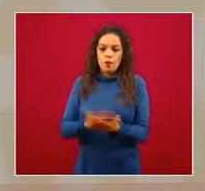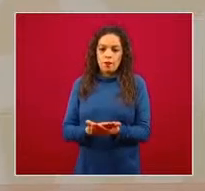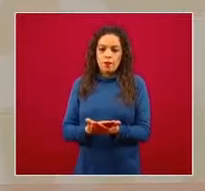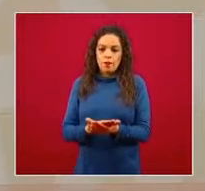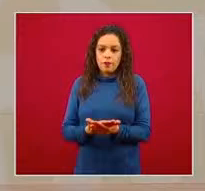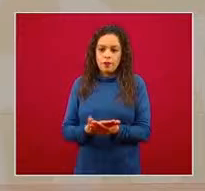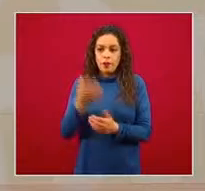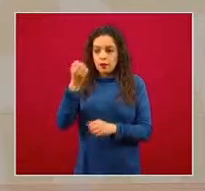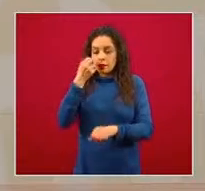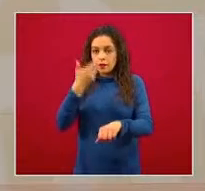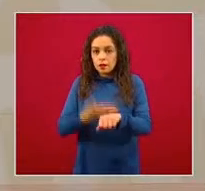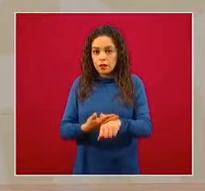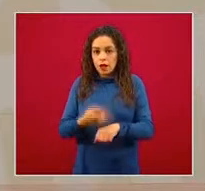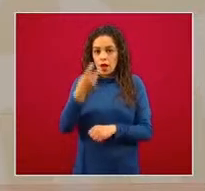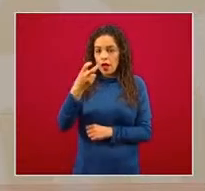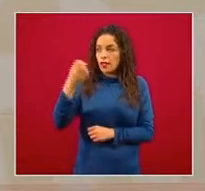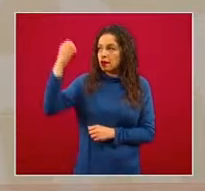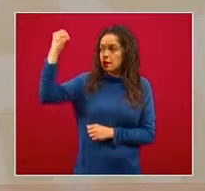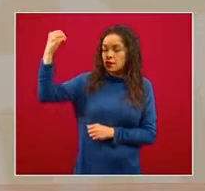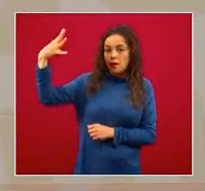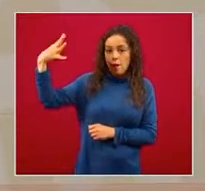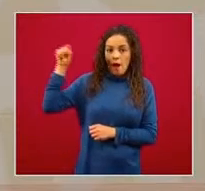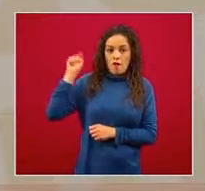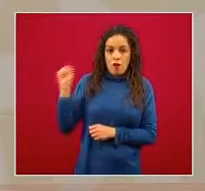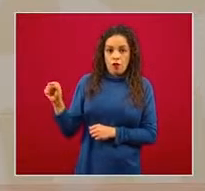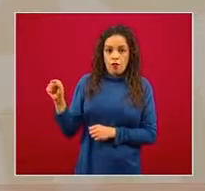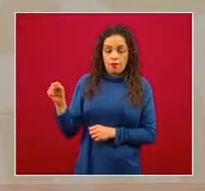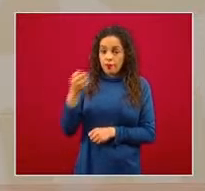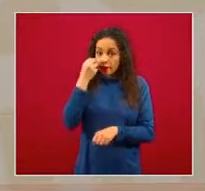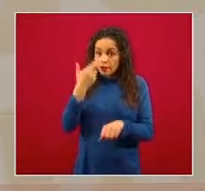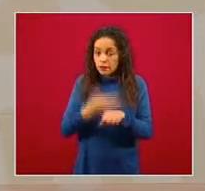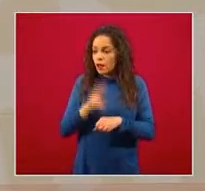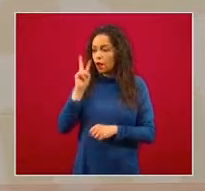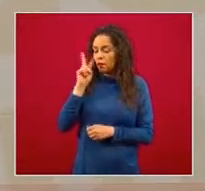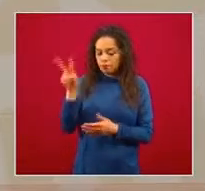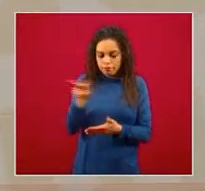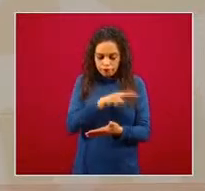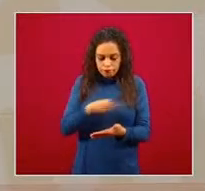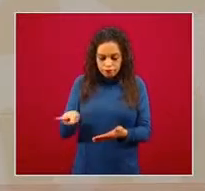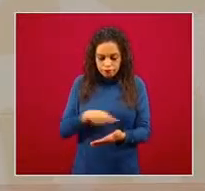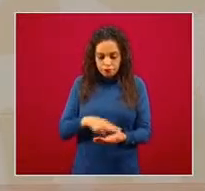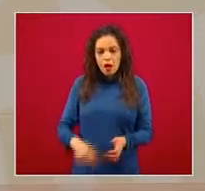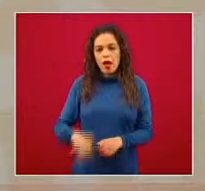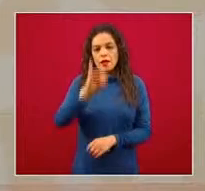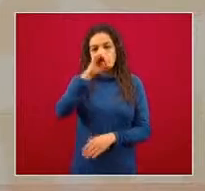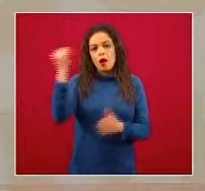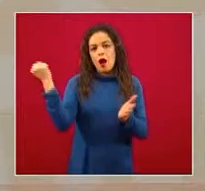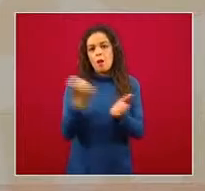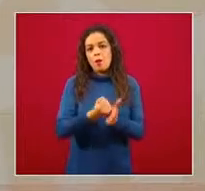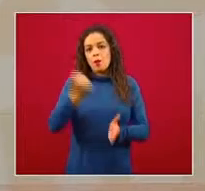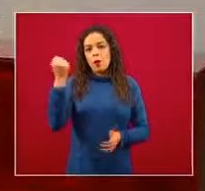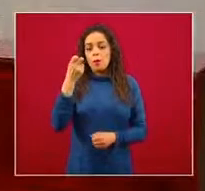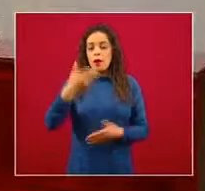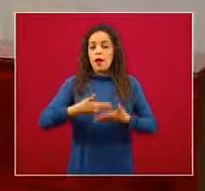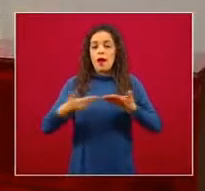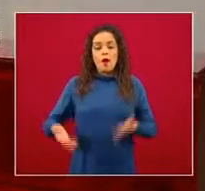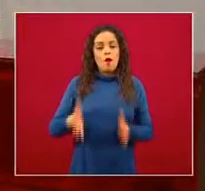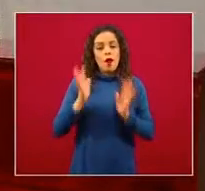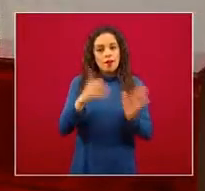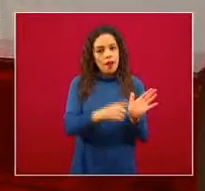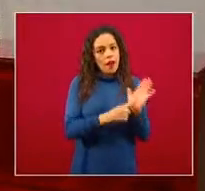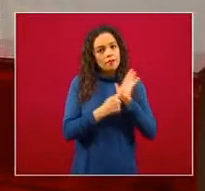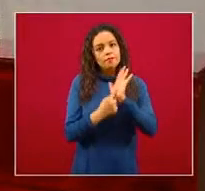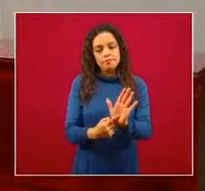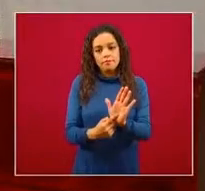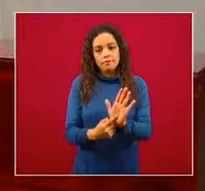Minister of Health this epidemiological stoplight. It is then approved by the minister, and that's how it goes. We